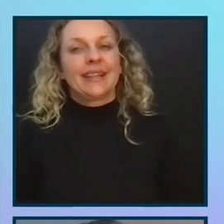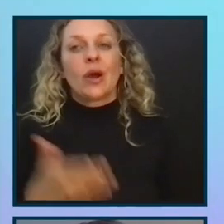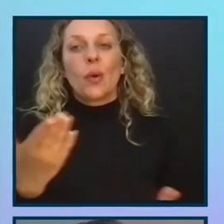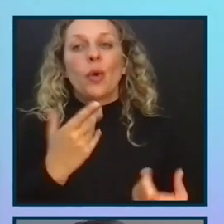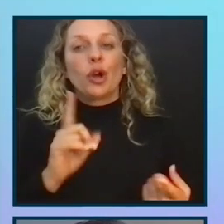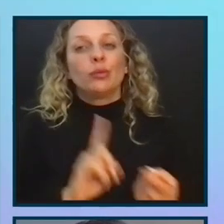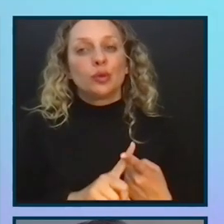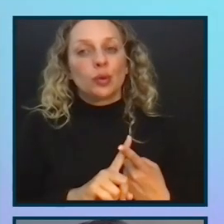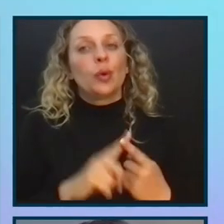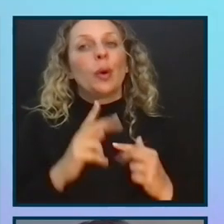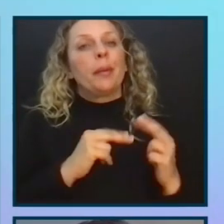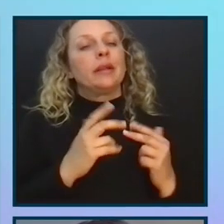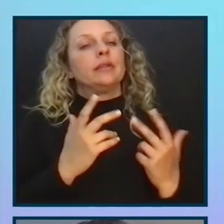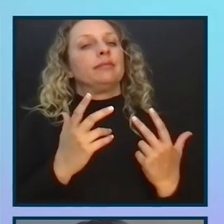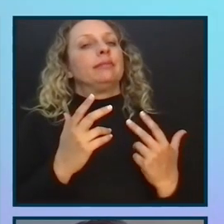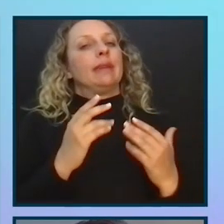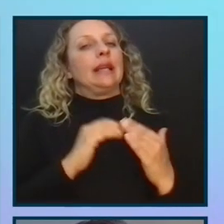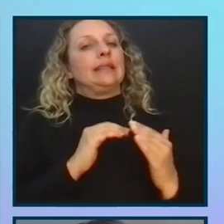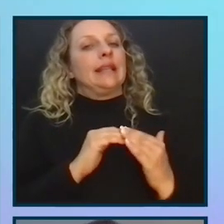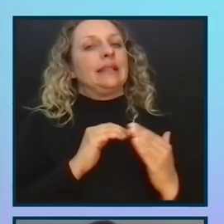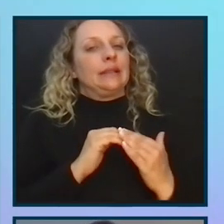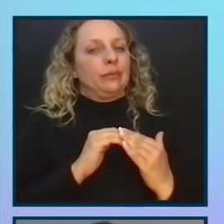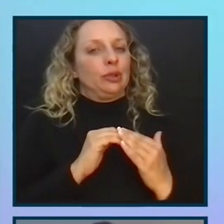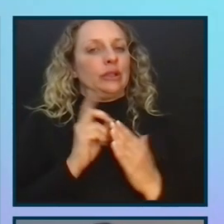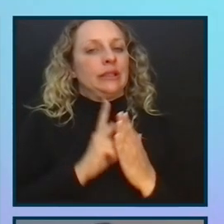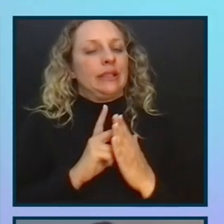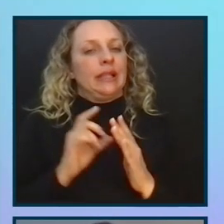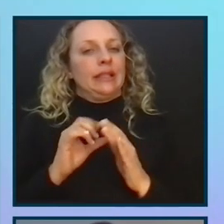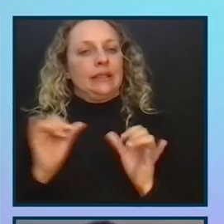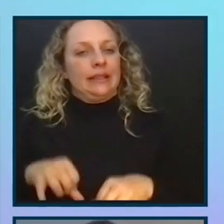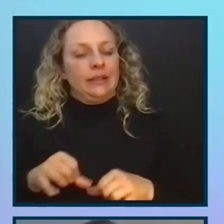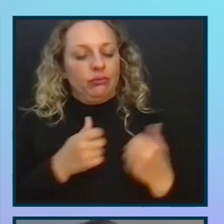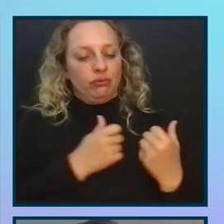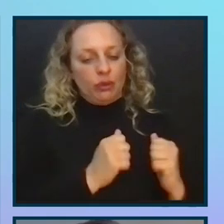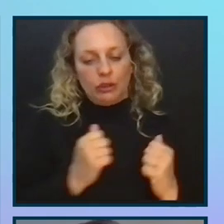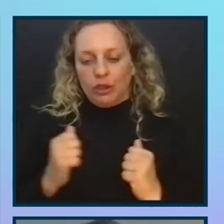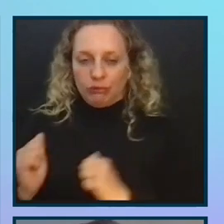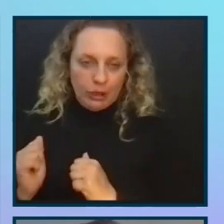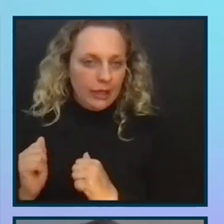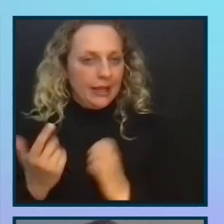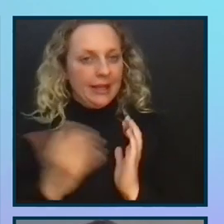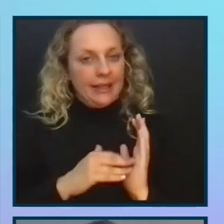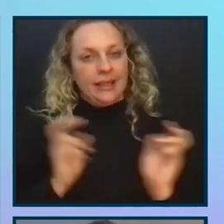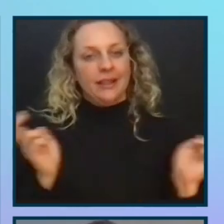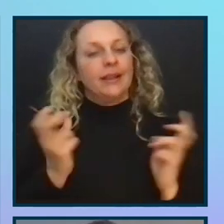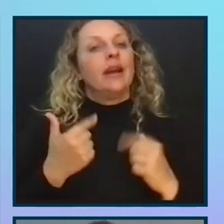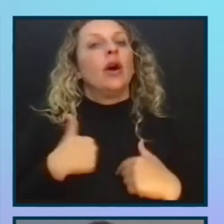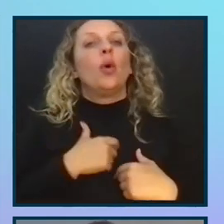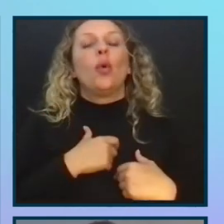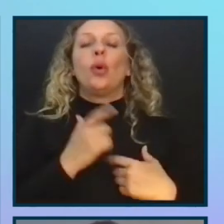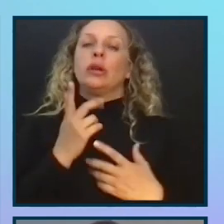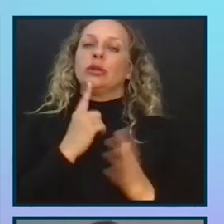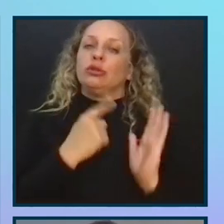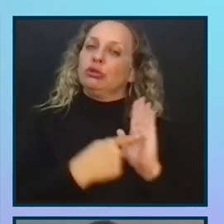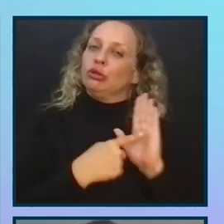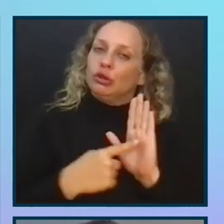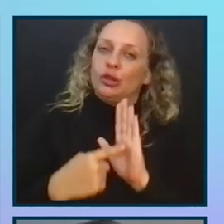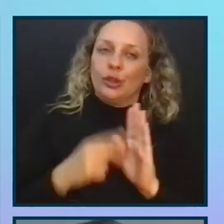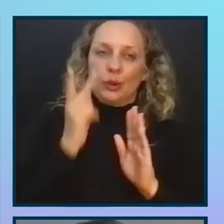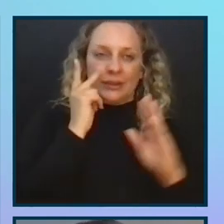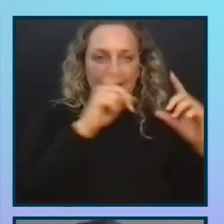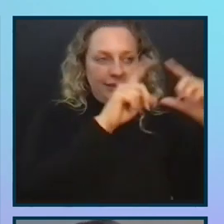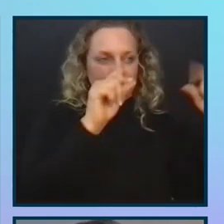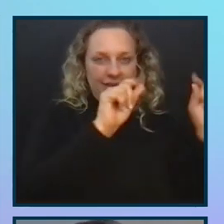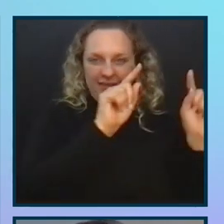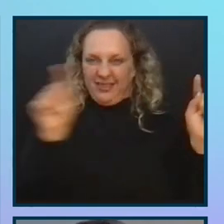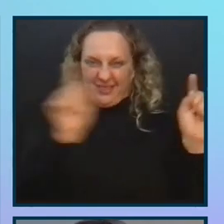Welcome to Building Accessible Design Systems. Try again. We've illustrated that by a wide array of button designs